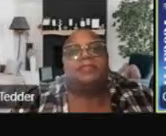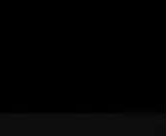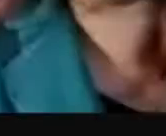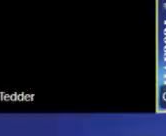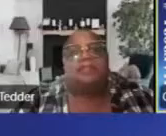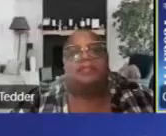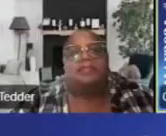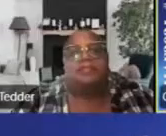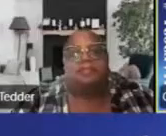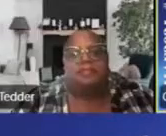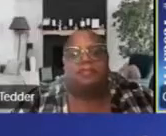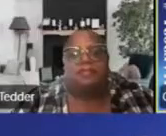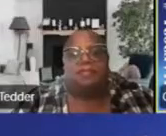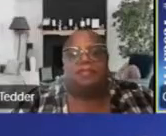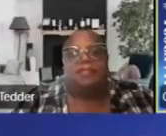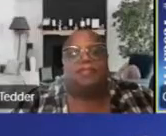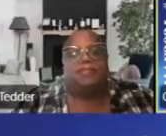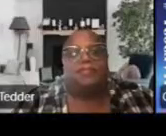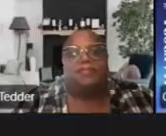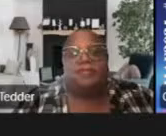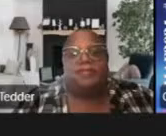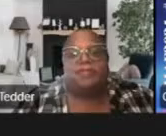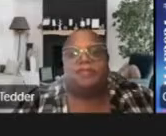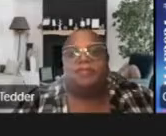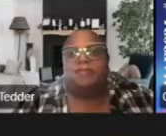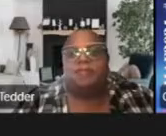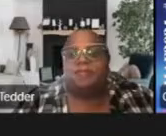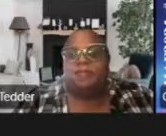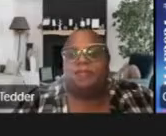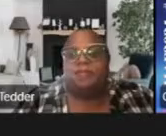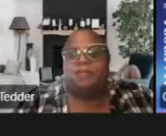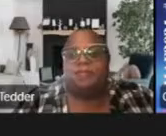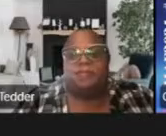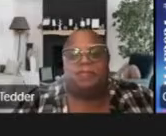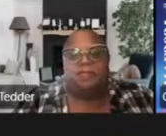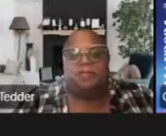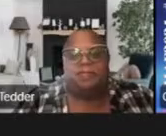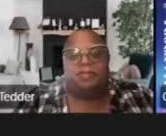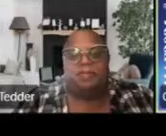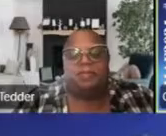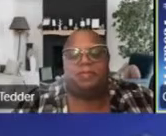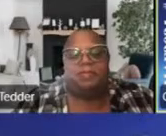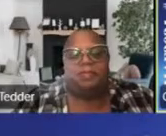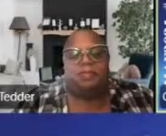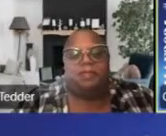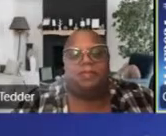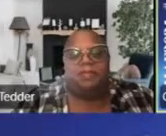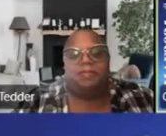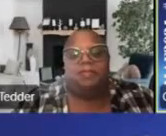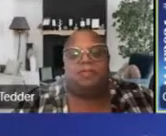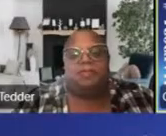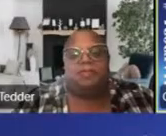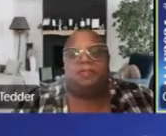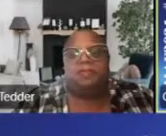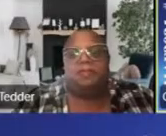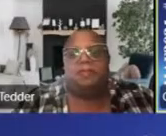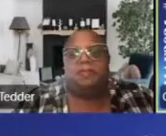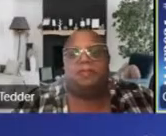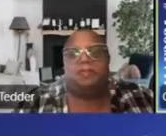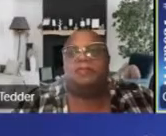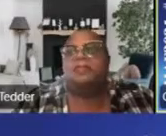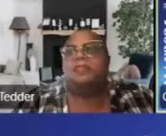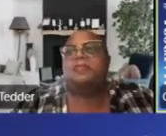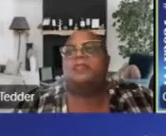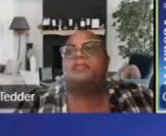for us to get this year, and we just feel like we accomplished a goal. And with that said, we do need to